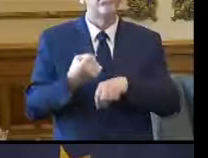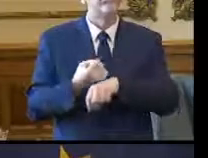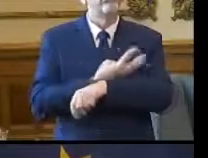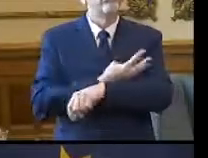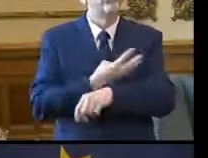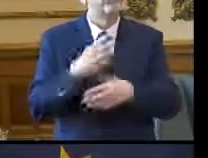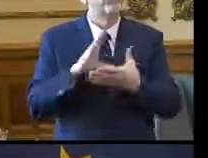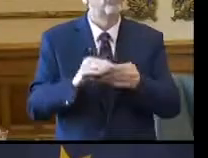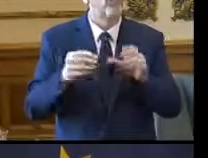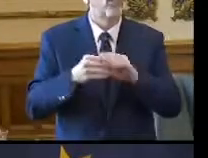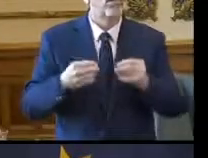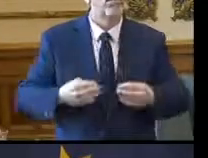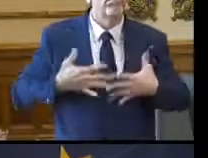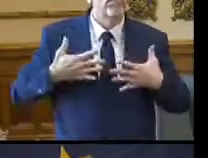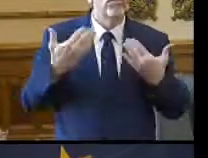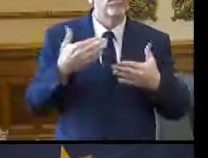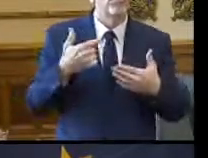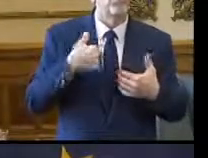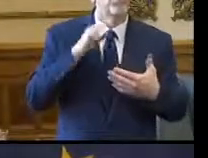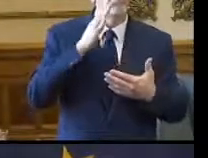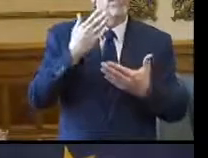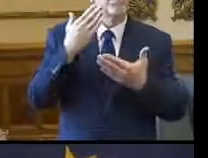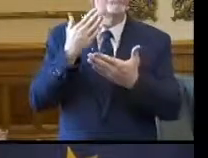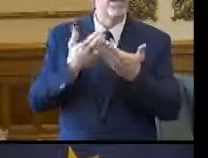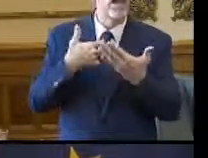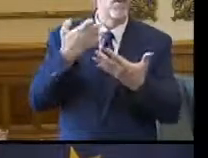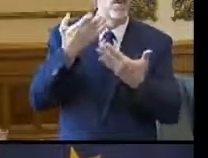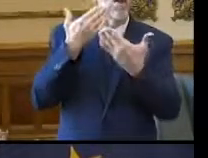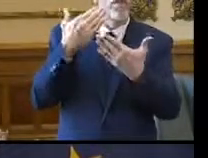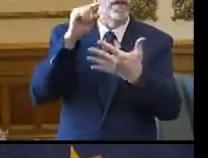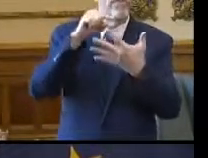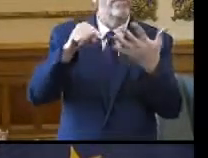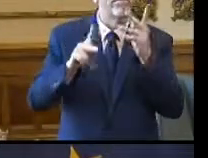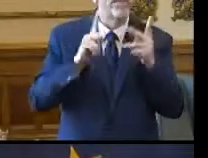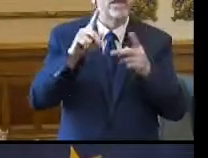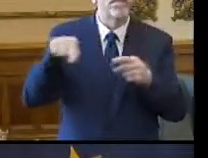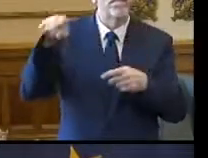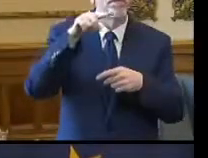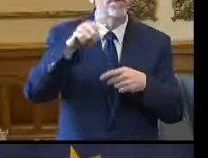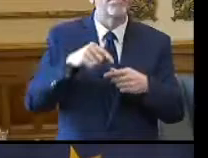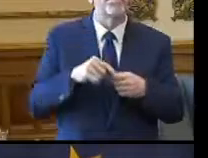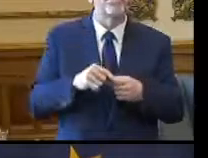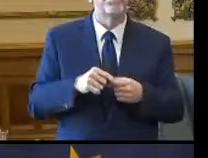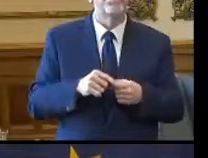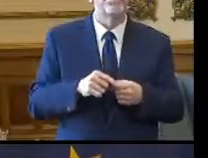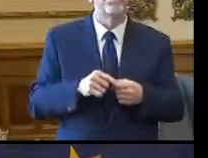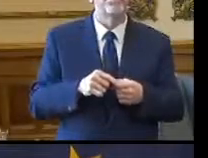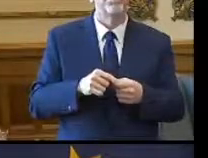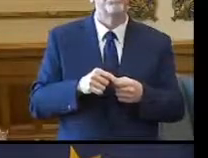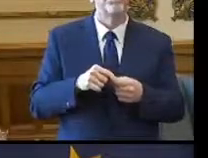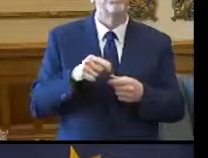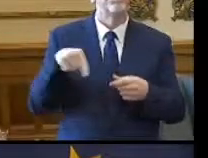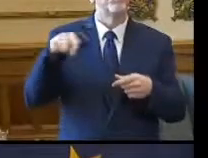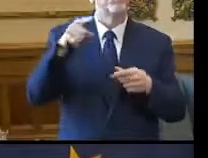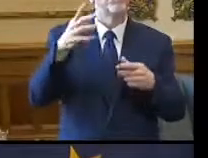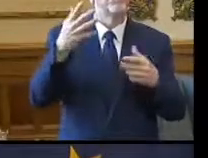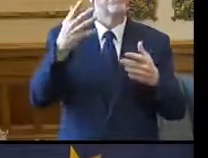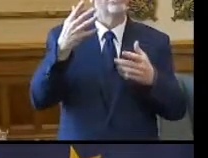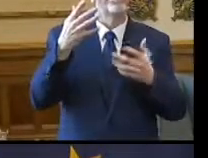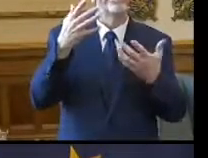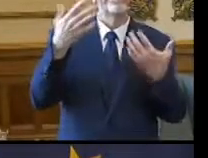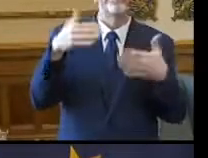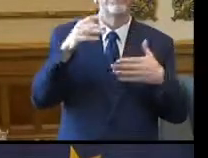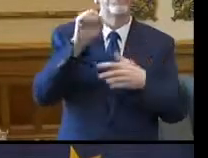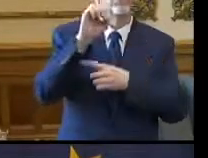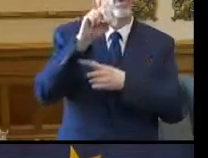There are 3 confirmed cases, of course, of COVID-19 in Vigo County. So are these people hospitalized right now at either of your